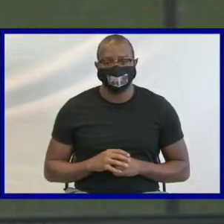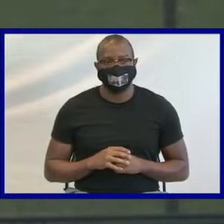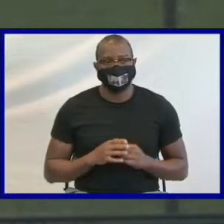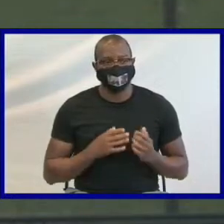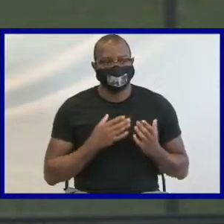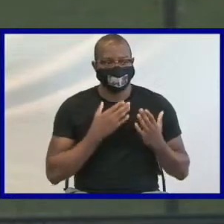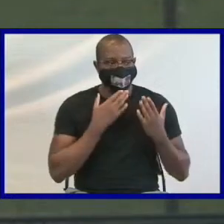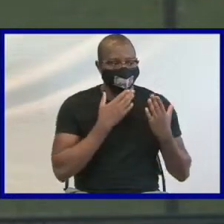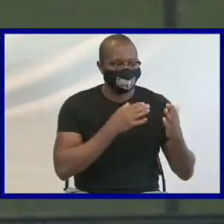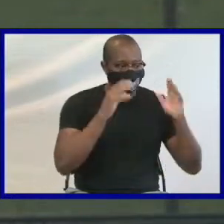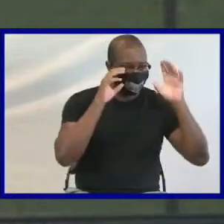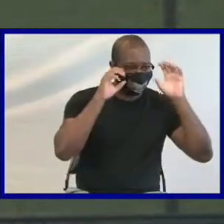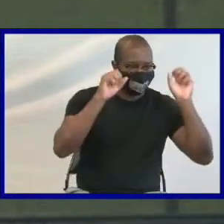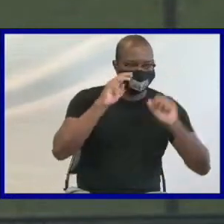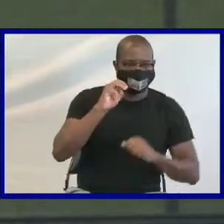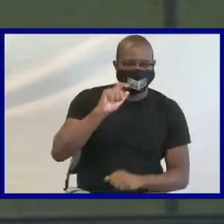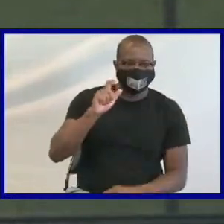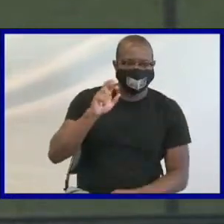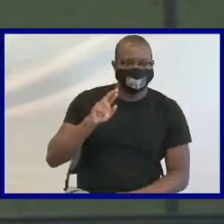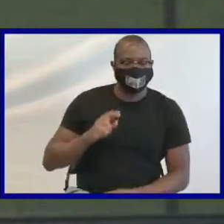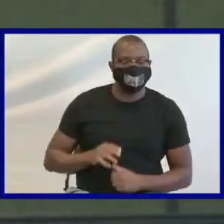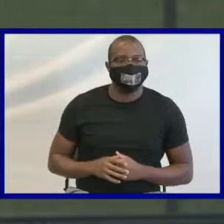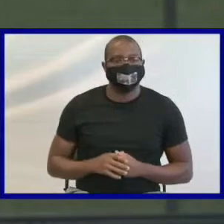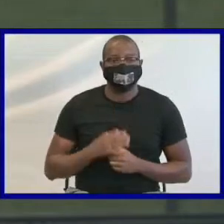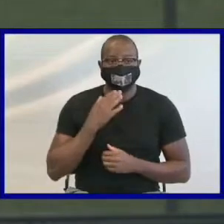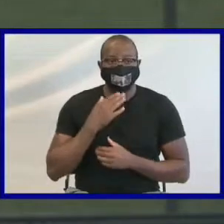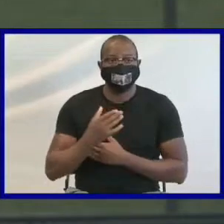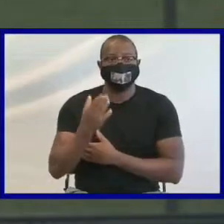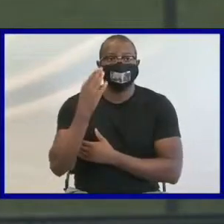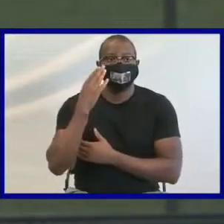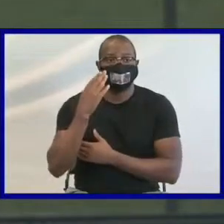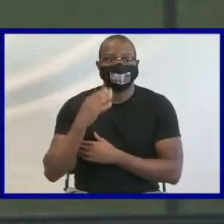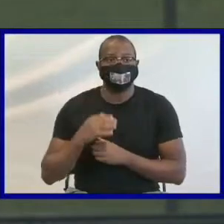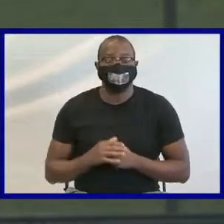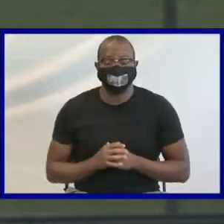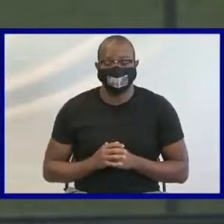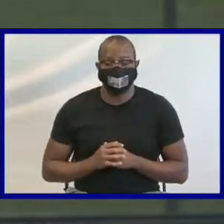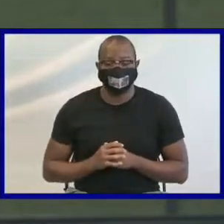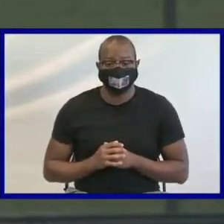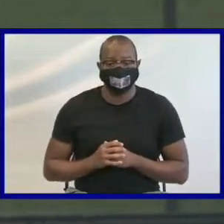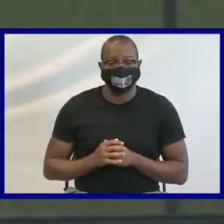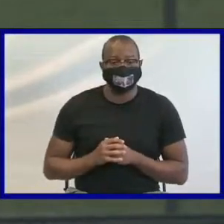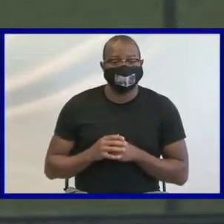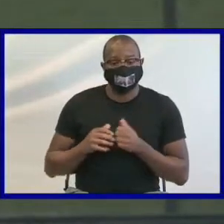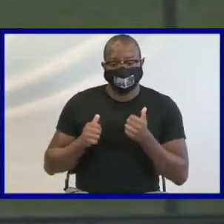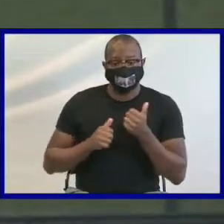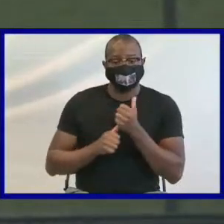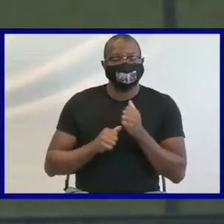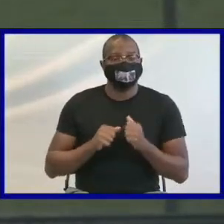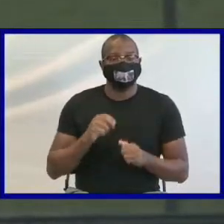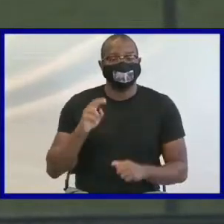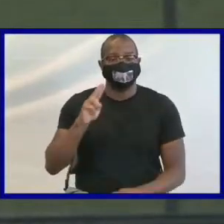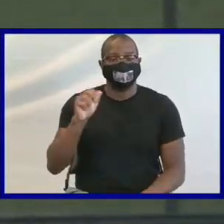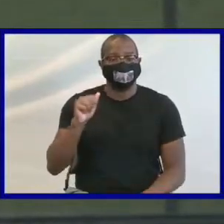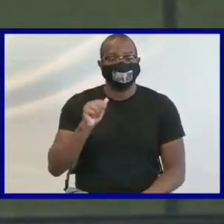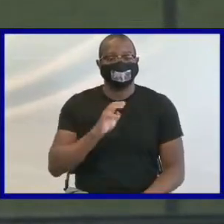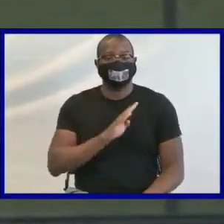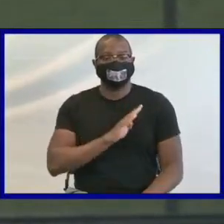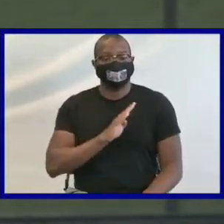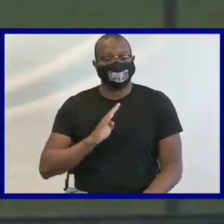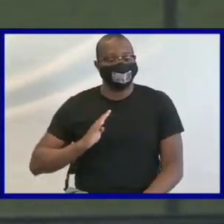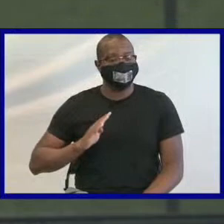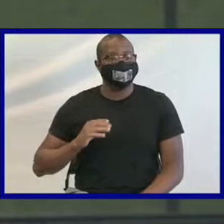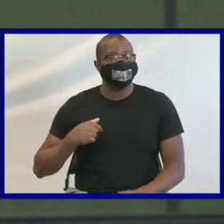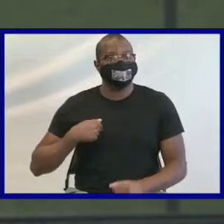Thank you, President Miller. Good morning, and on behalf of the University of Akron Board of Trustees, I offer you